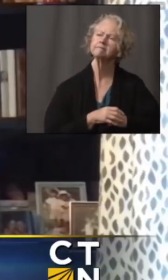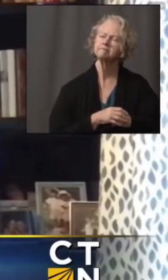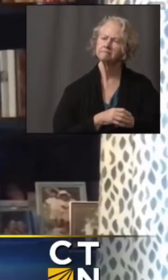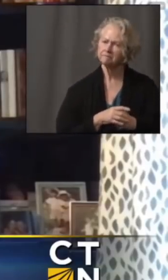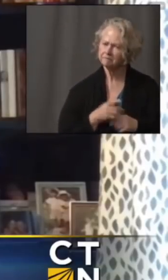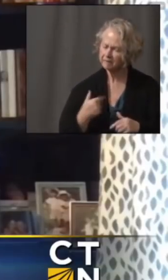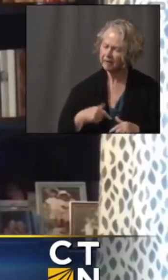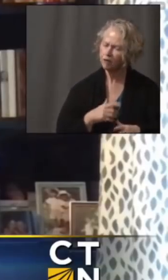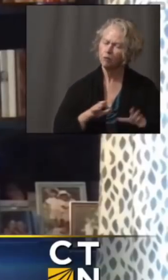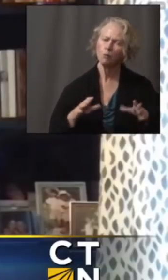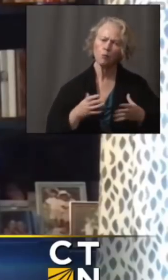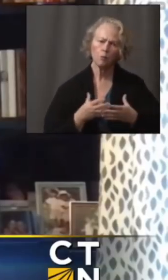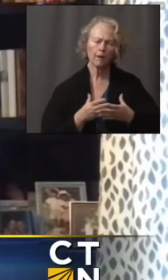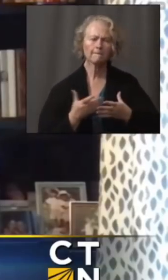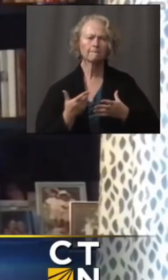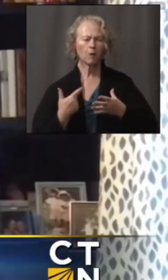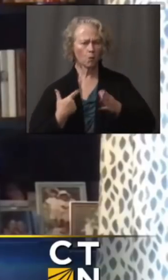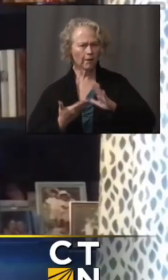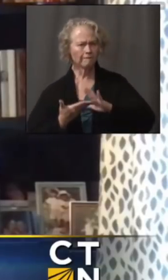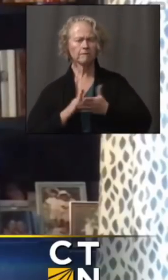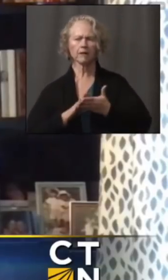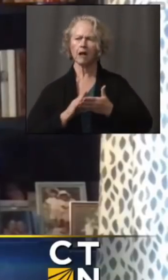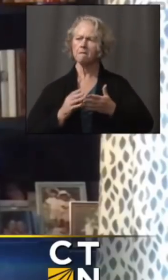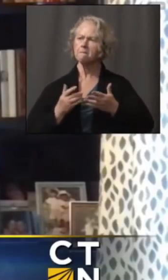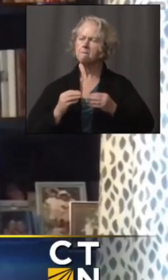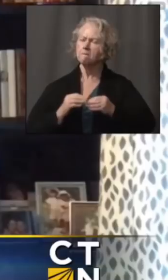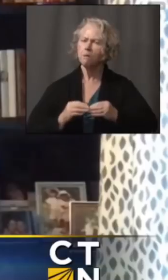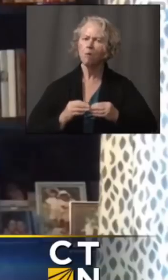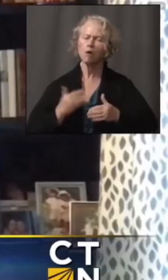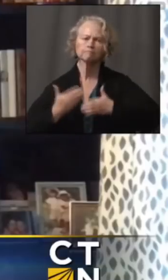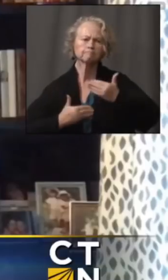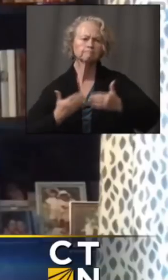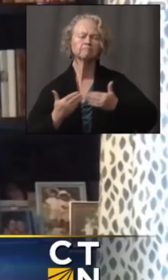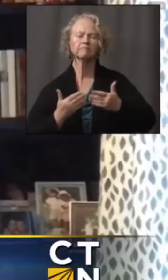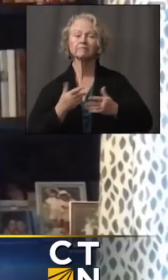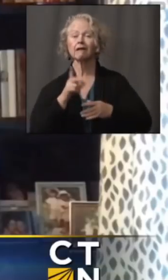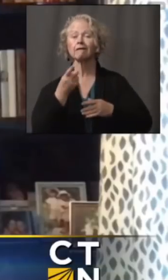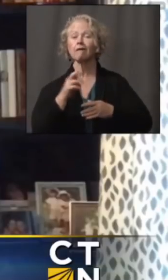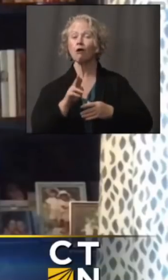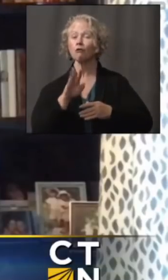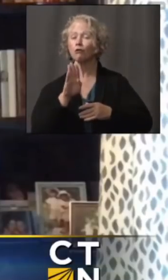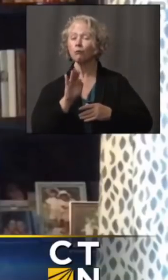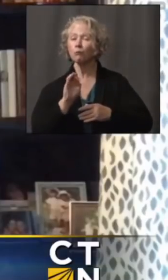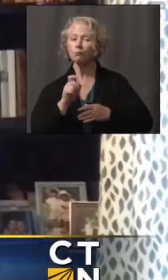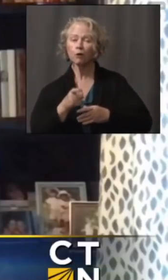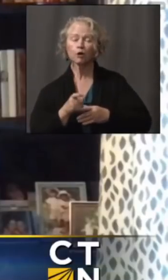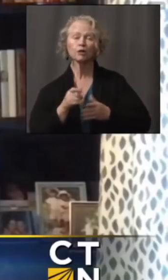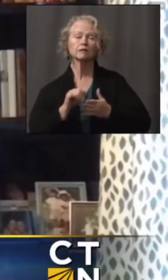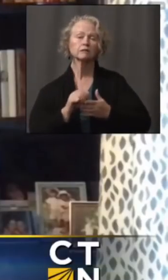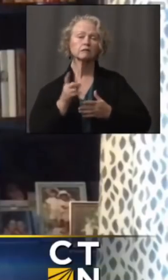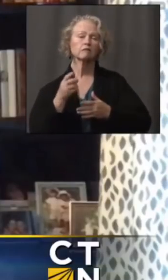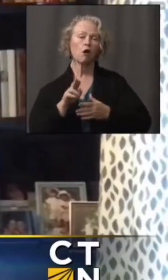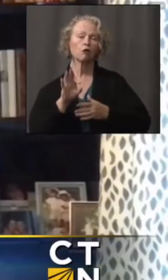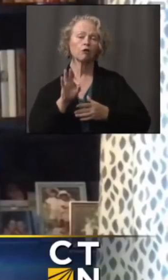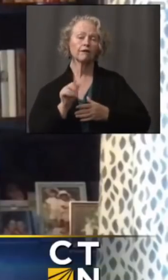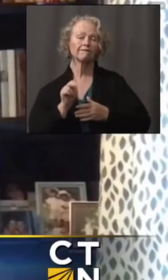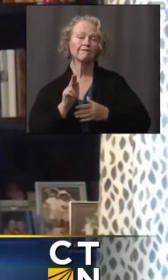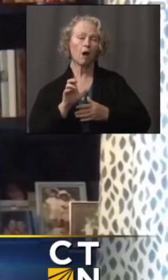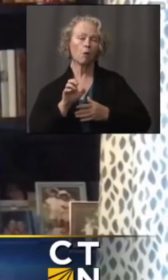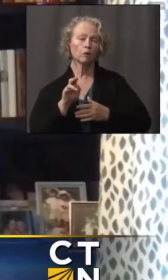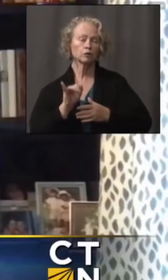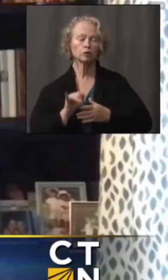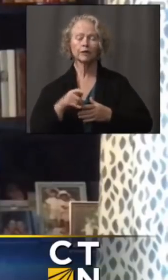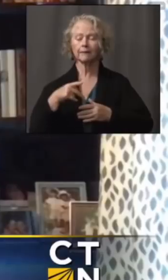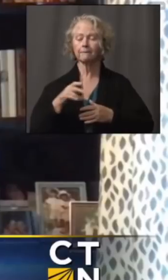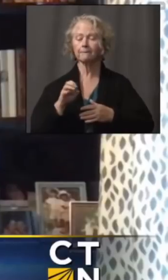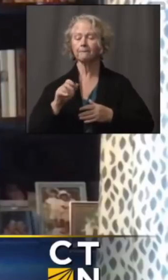and they're more forceful and more helpful, I think. Dr. Birch, Dr. Fauci, Pete Gaynor from FEMA,